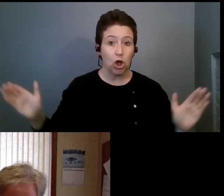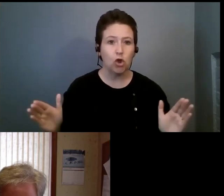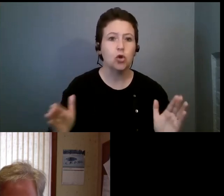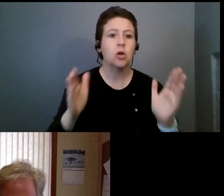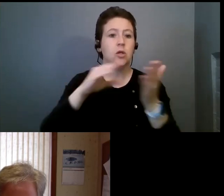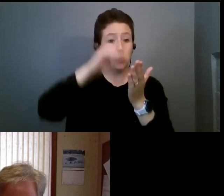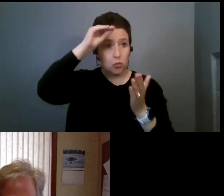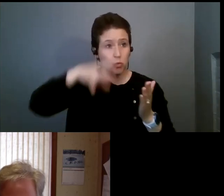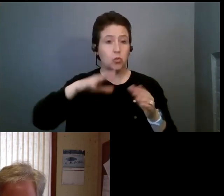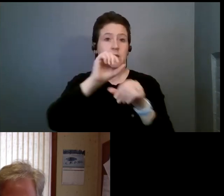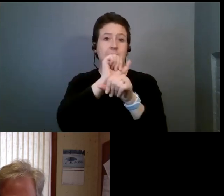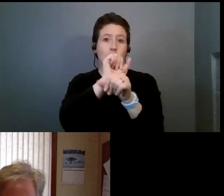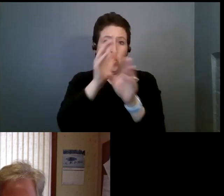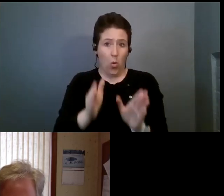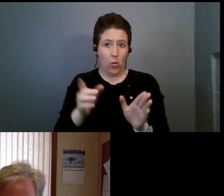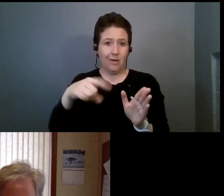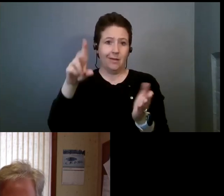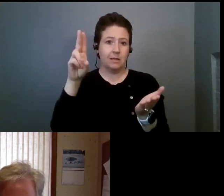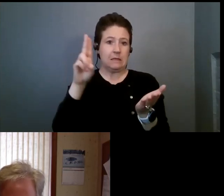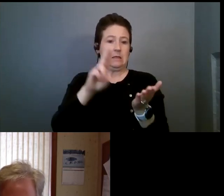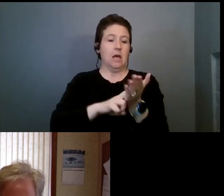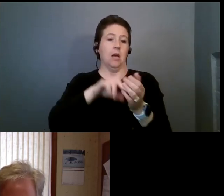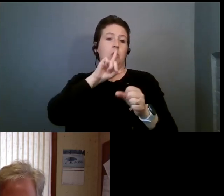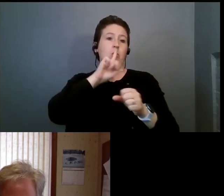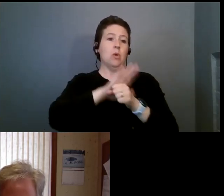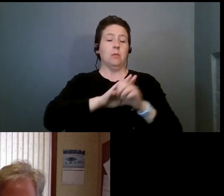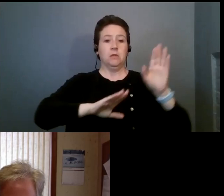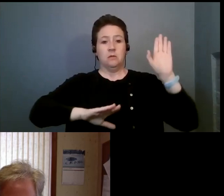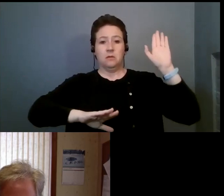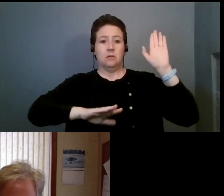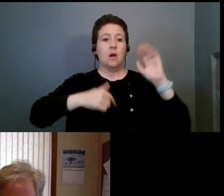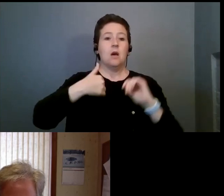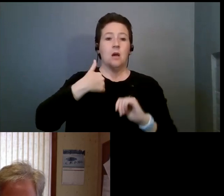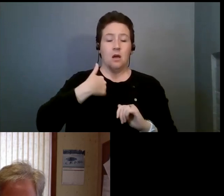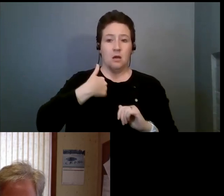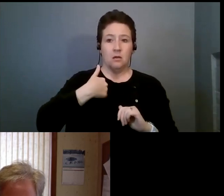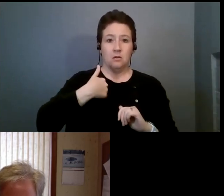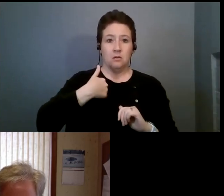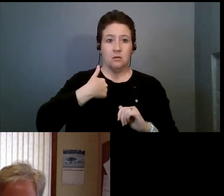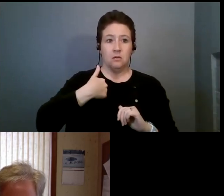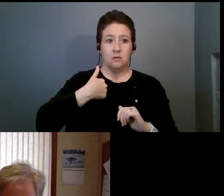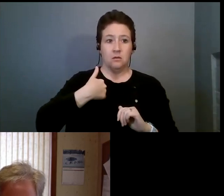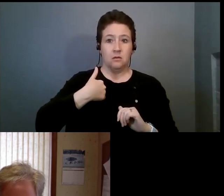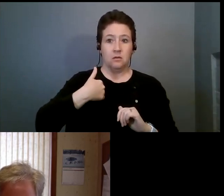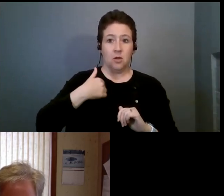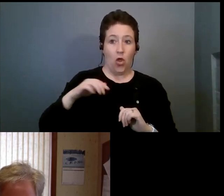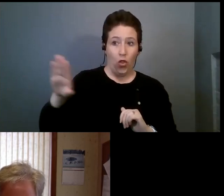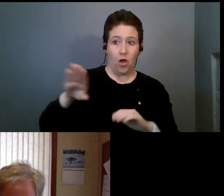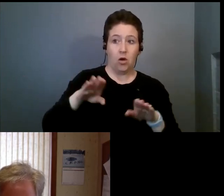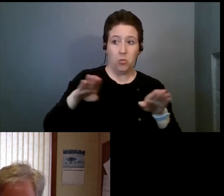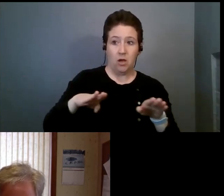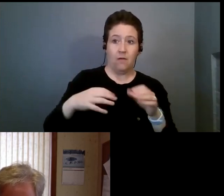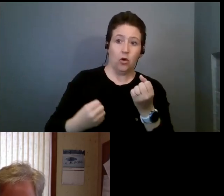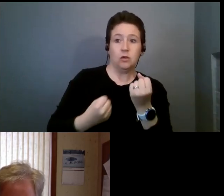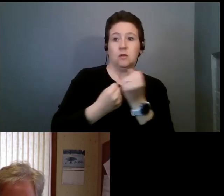pledge that they are, by their behaviors, they'll support the health